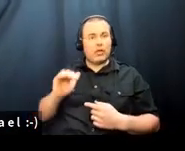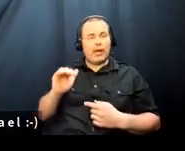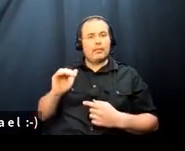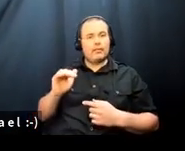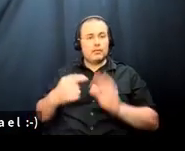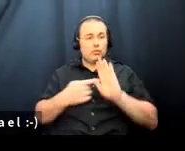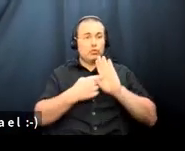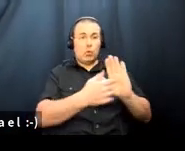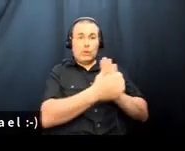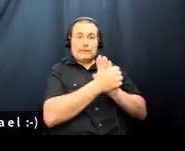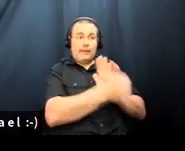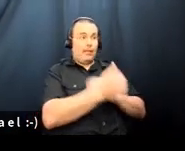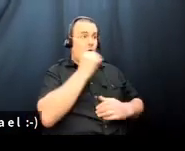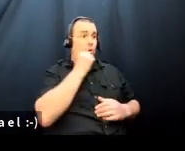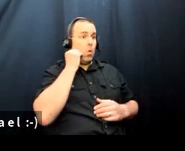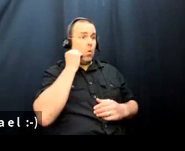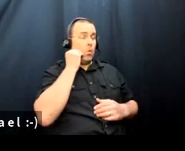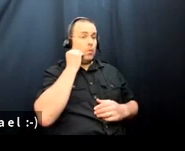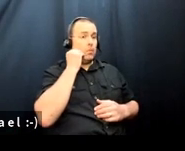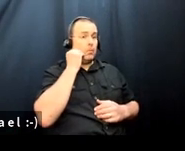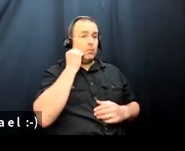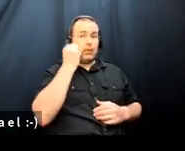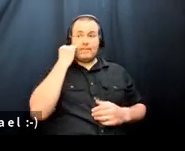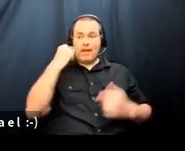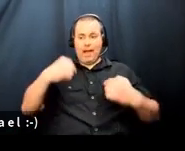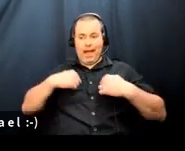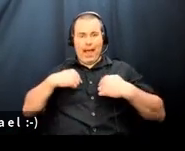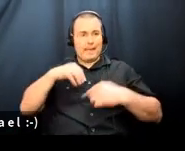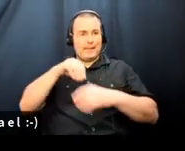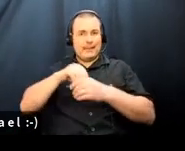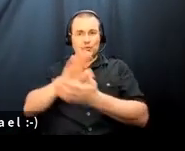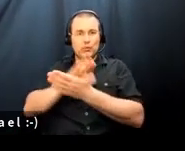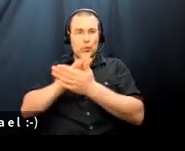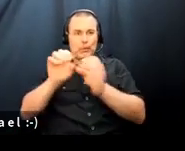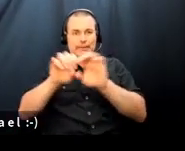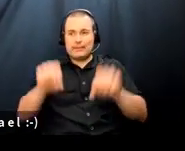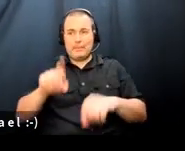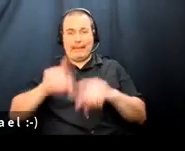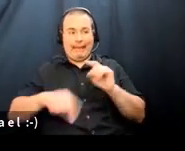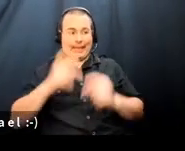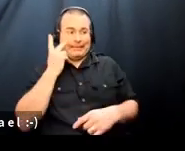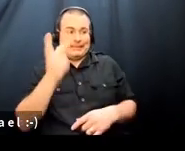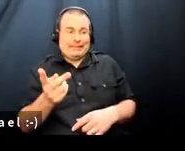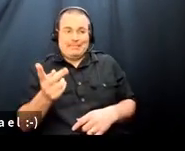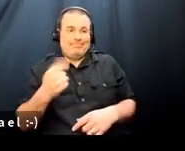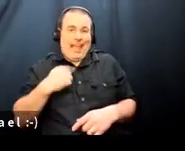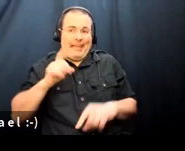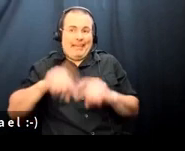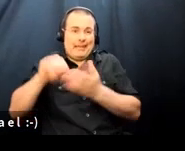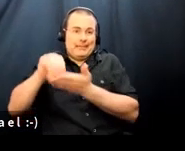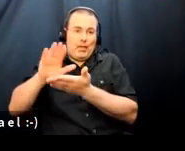you at home, if I'm in the school system and I can't see that, I can't document it.